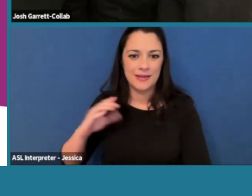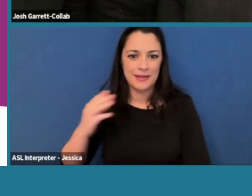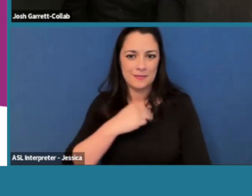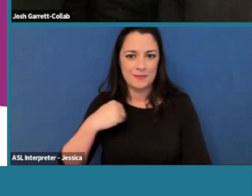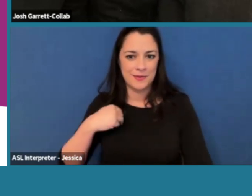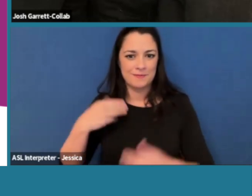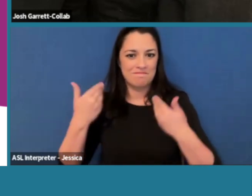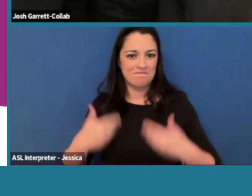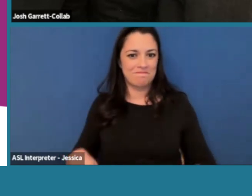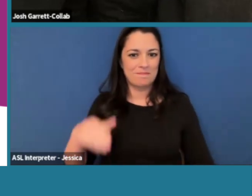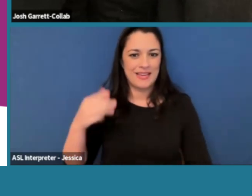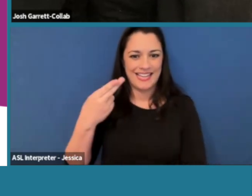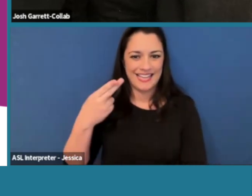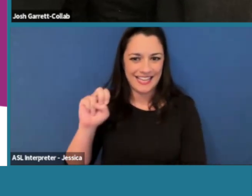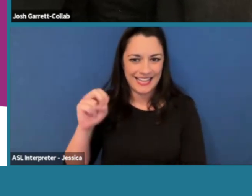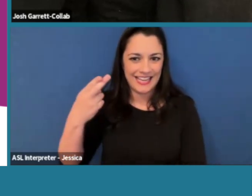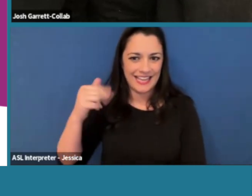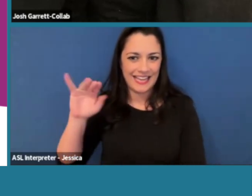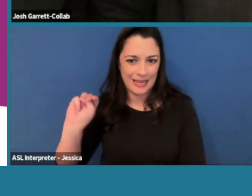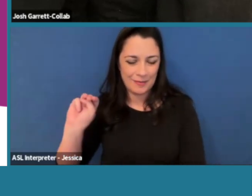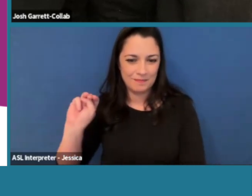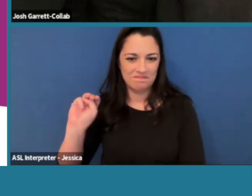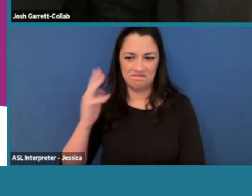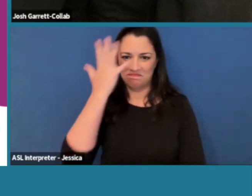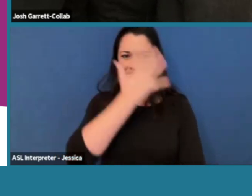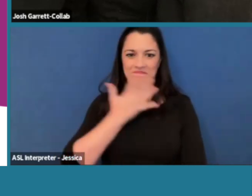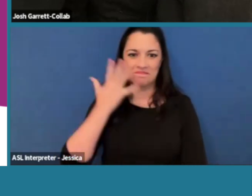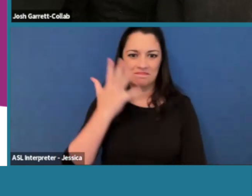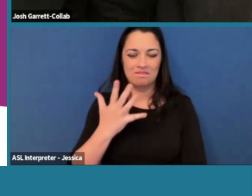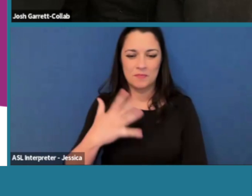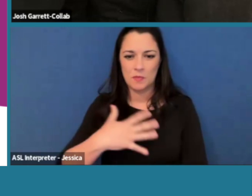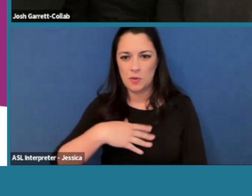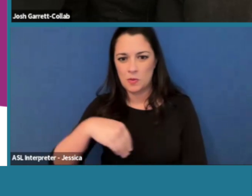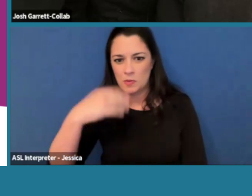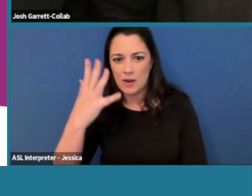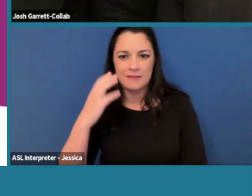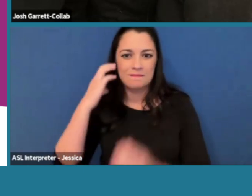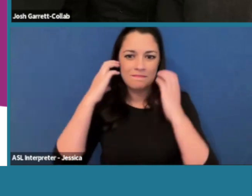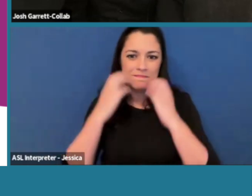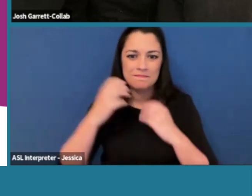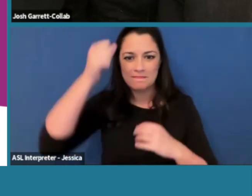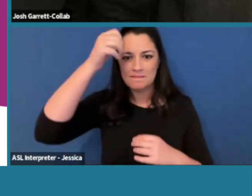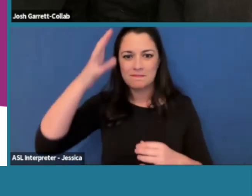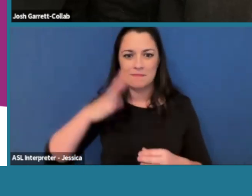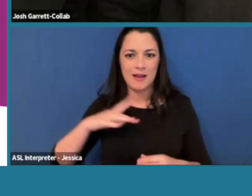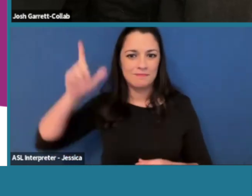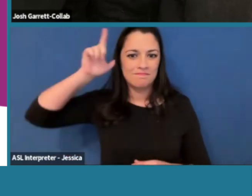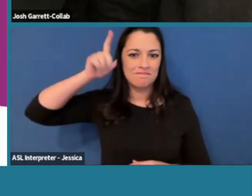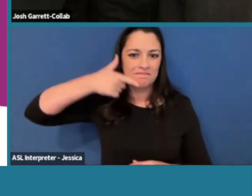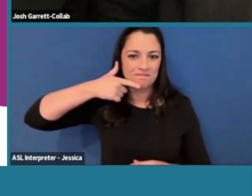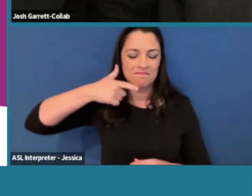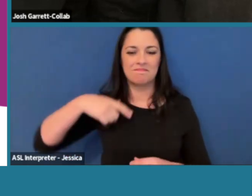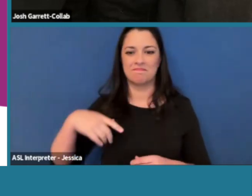him. My visual description would be white bearded male with a headset on, gray backdrop, and